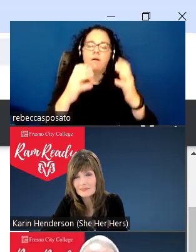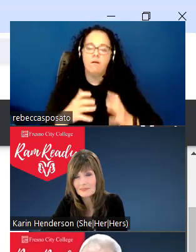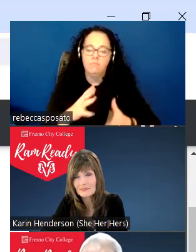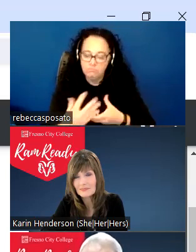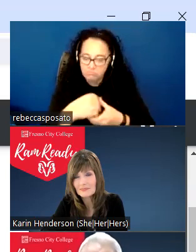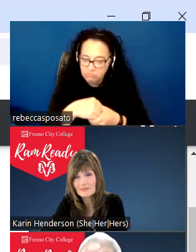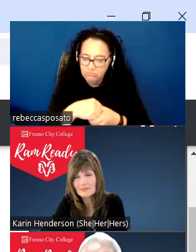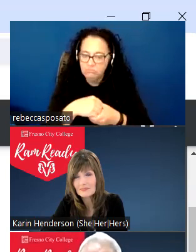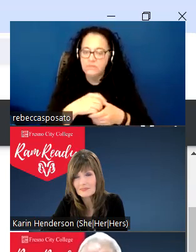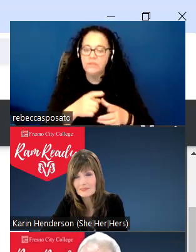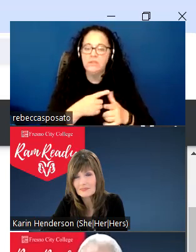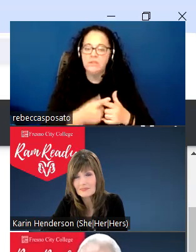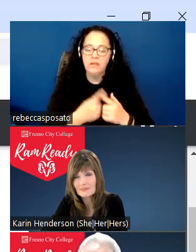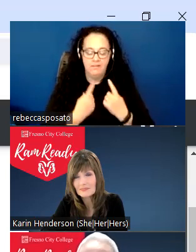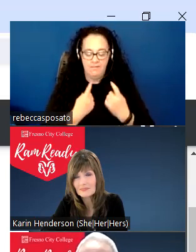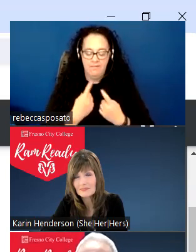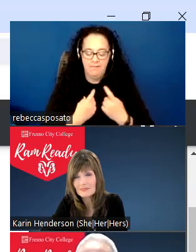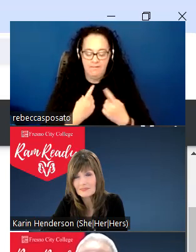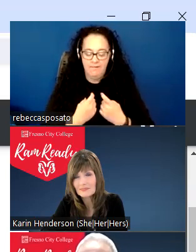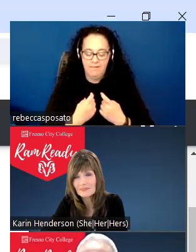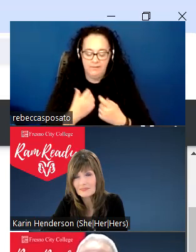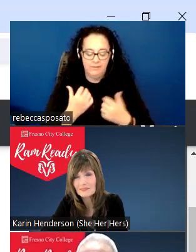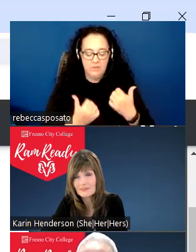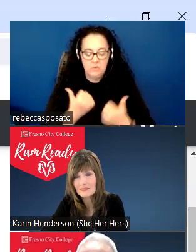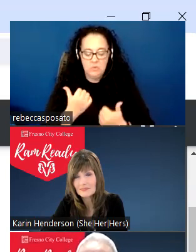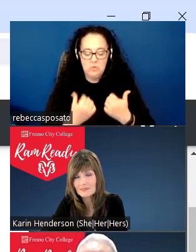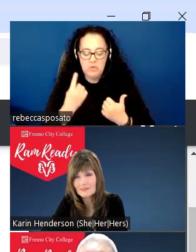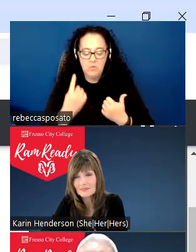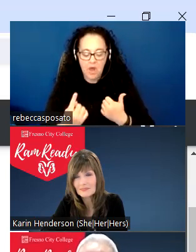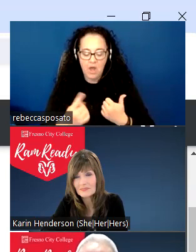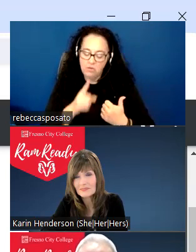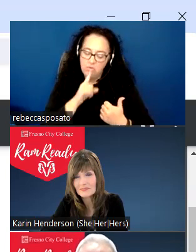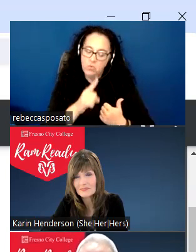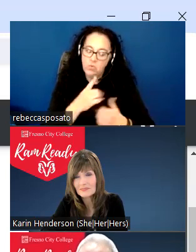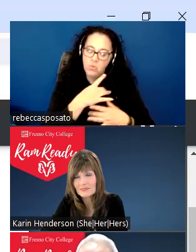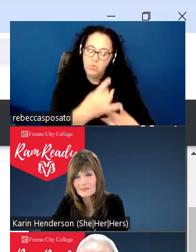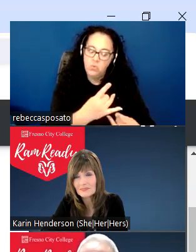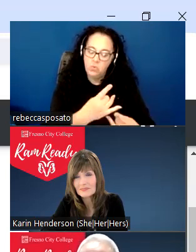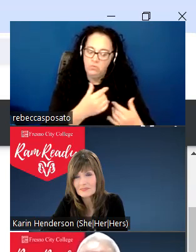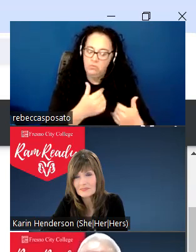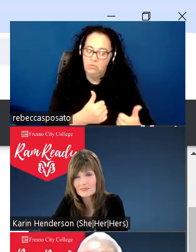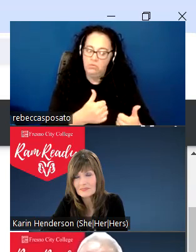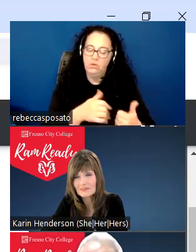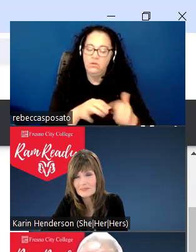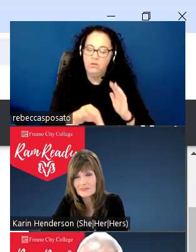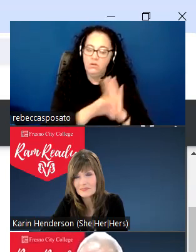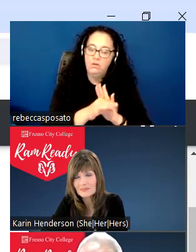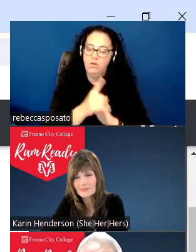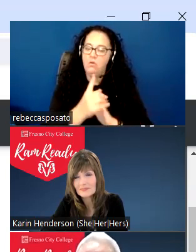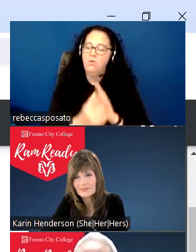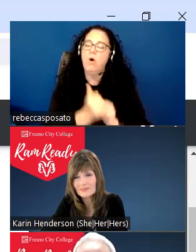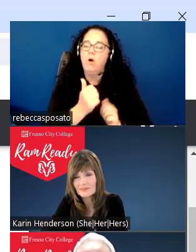and then ask yourself, which ones are the most interesting, and then pick the one that's most